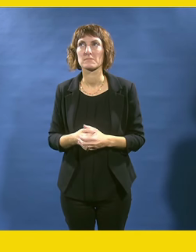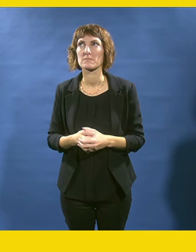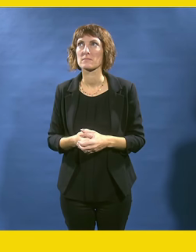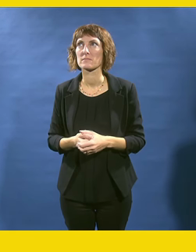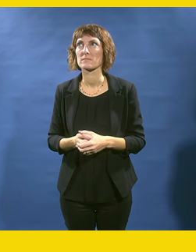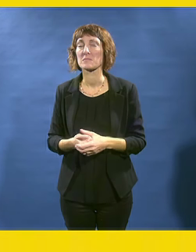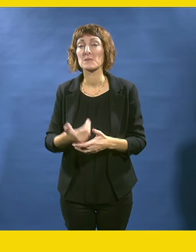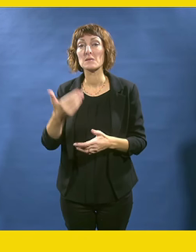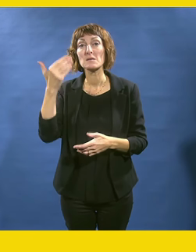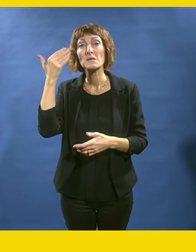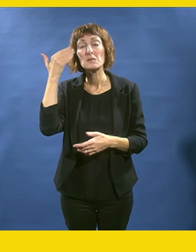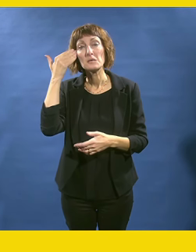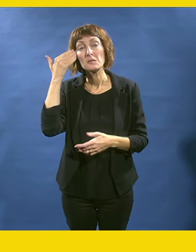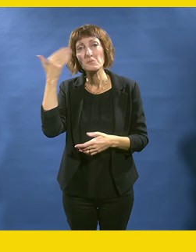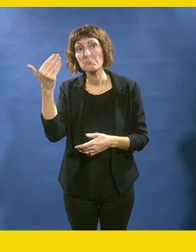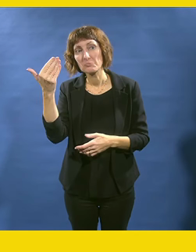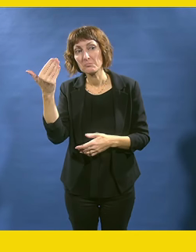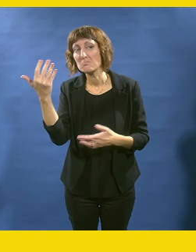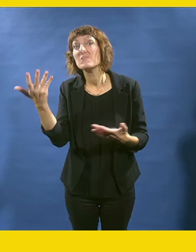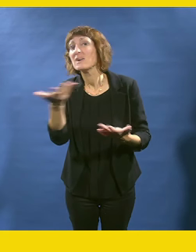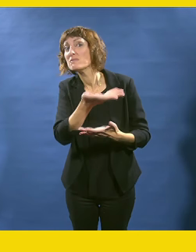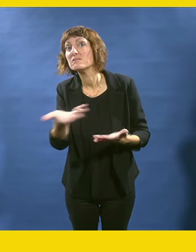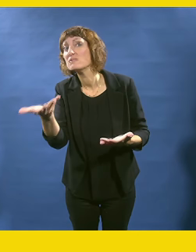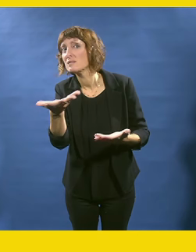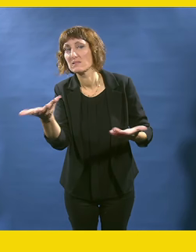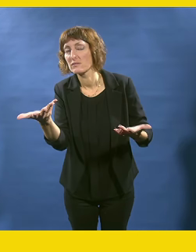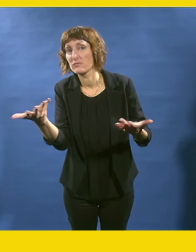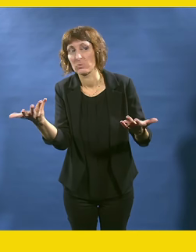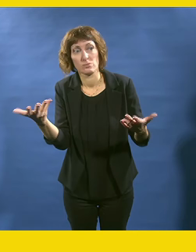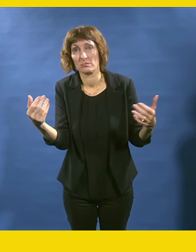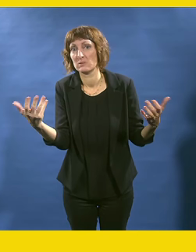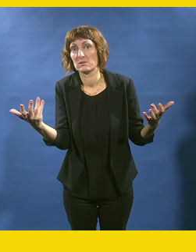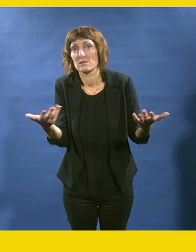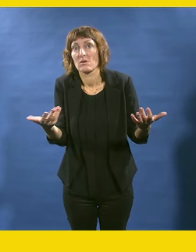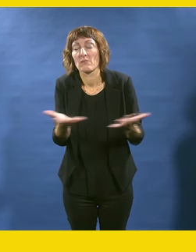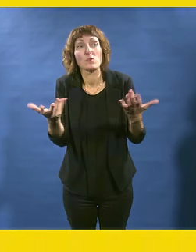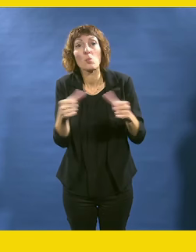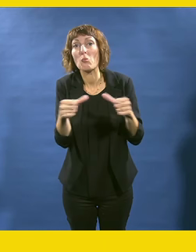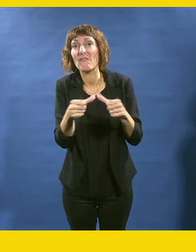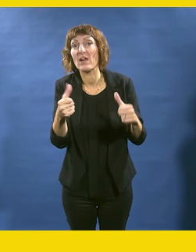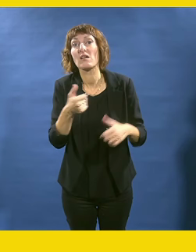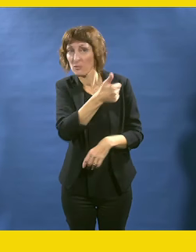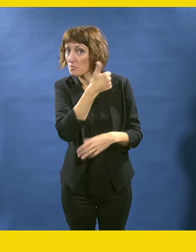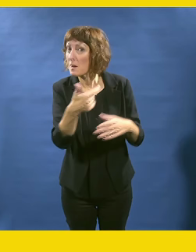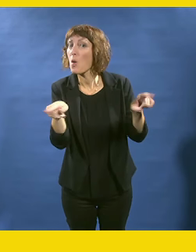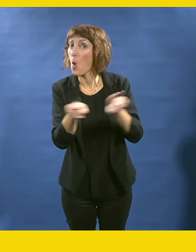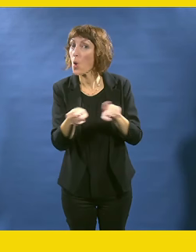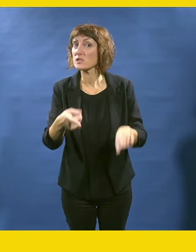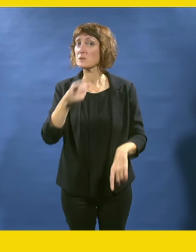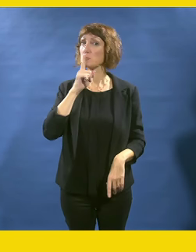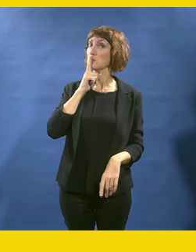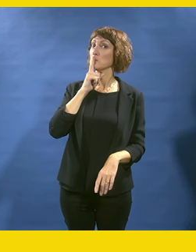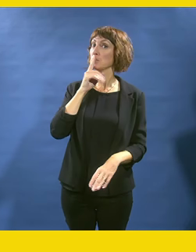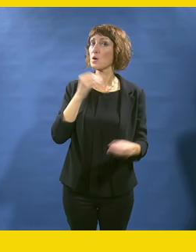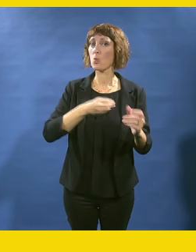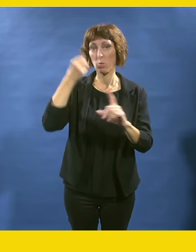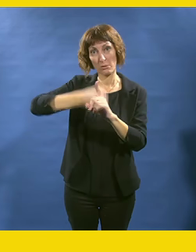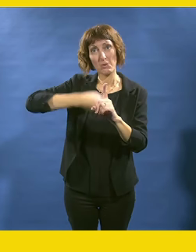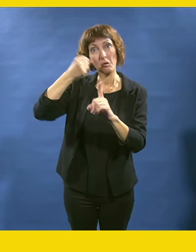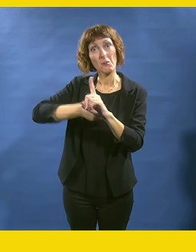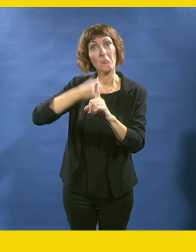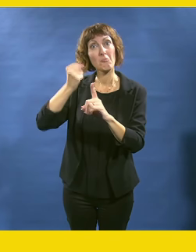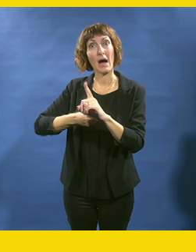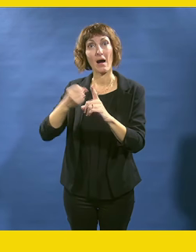for justice? Today I urge you to take a stand with me, recognize the